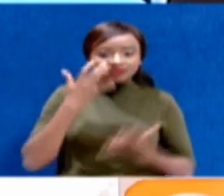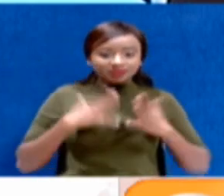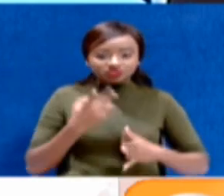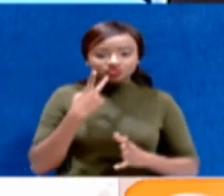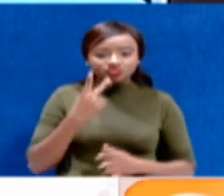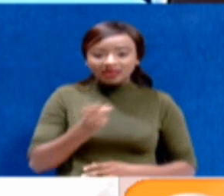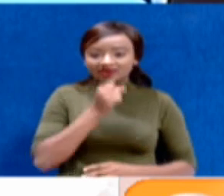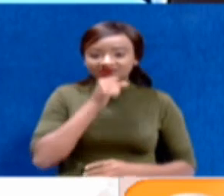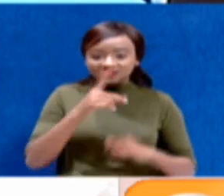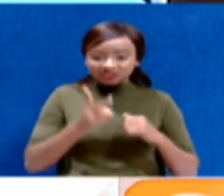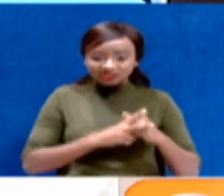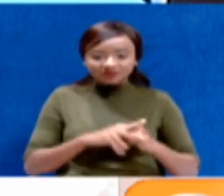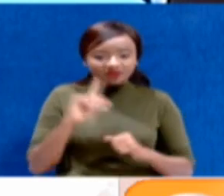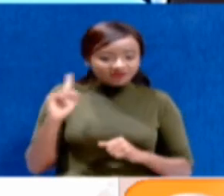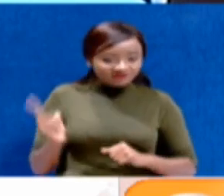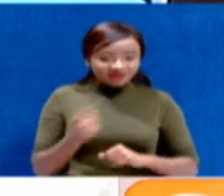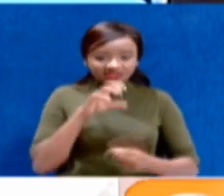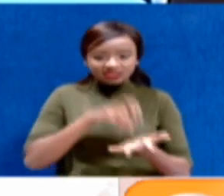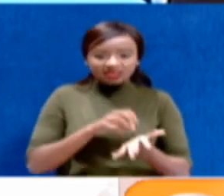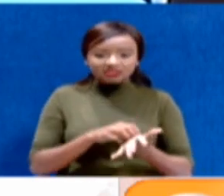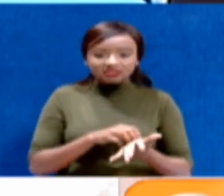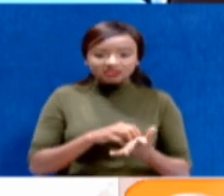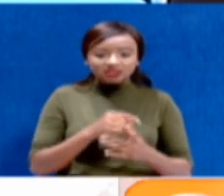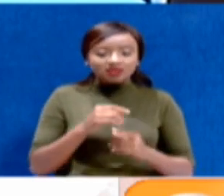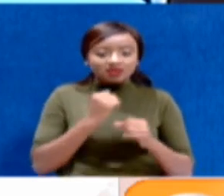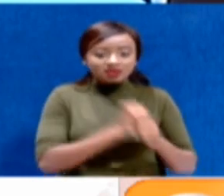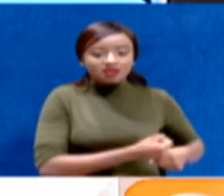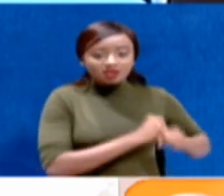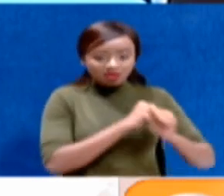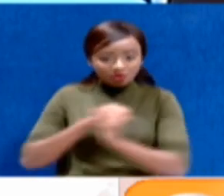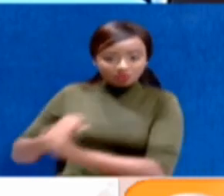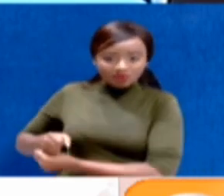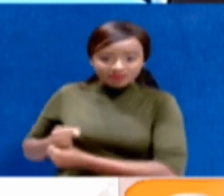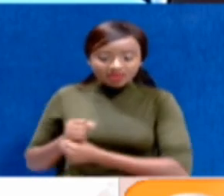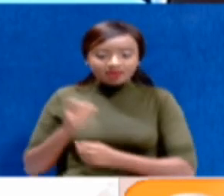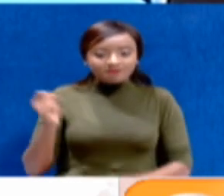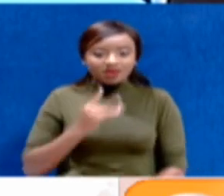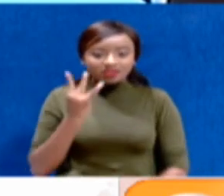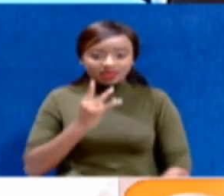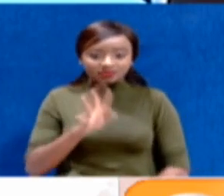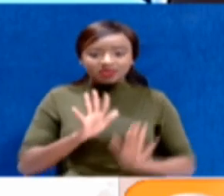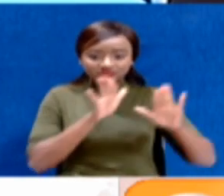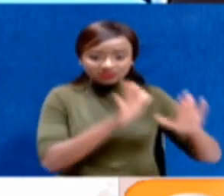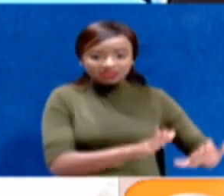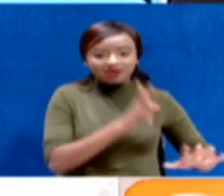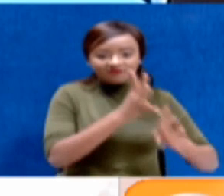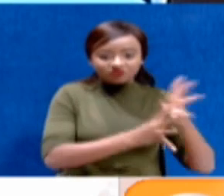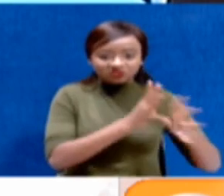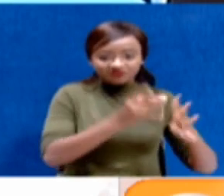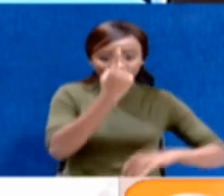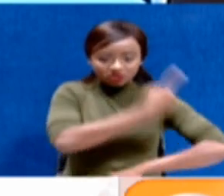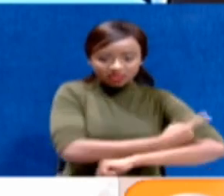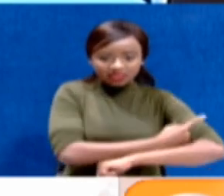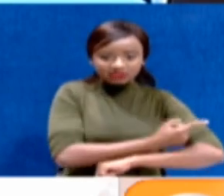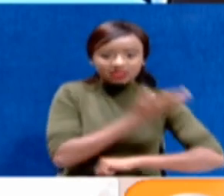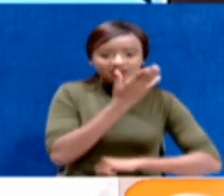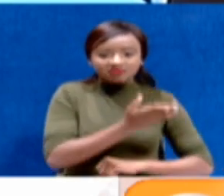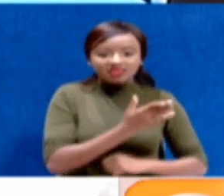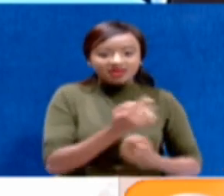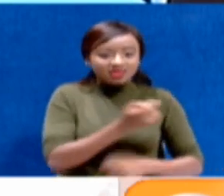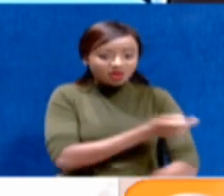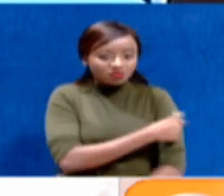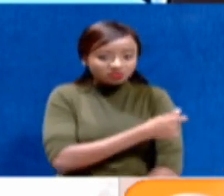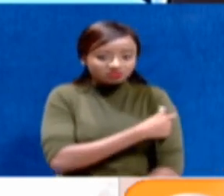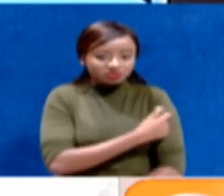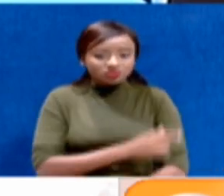257, was the first positive case recorded in Homabay in April. He spent 44 days in the Malela